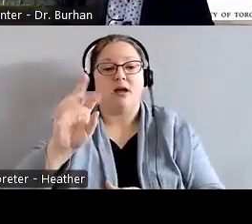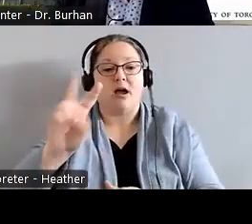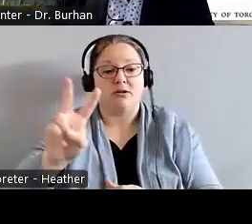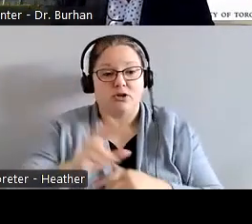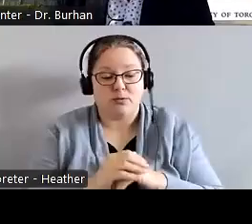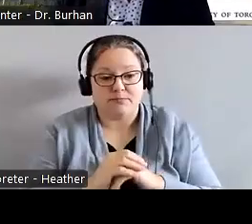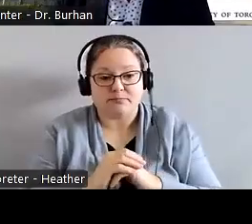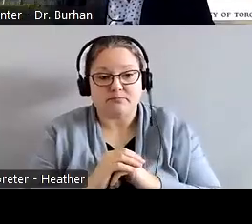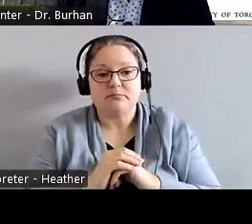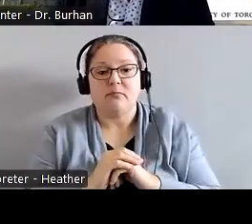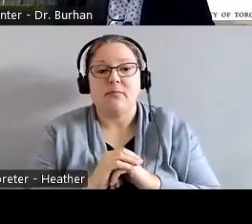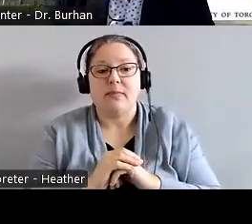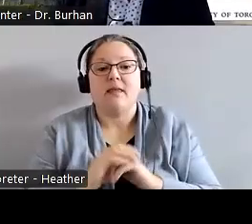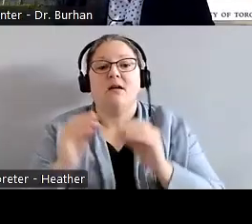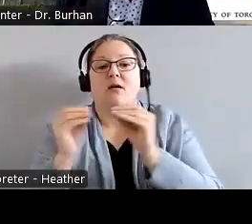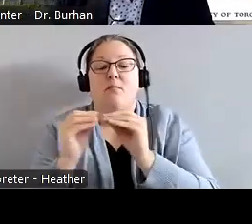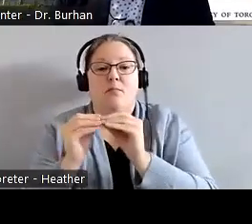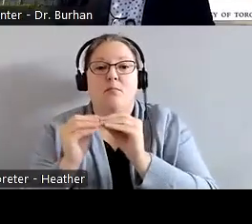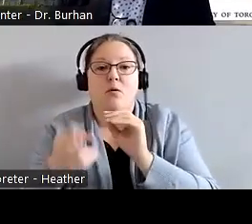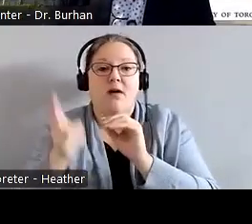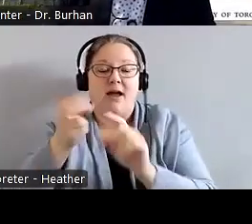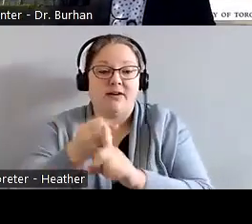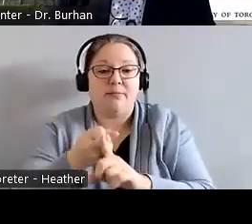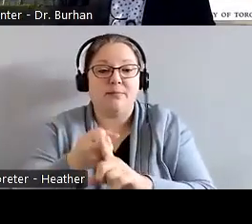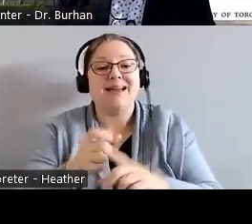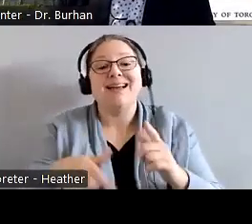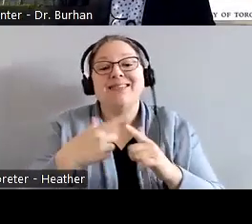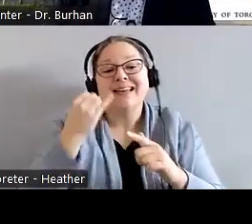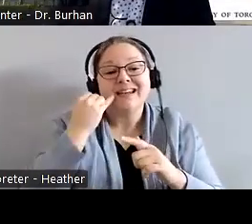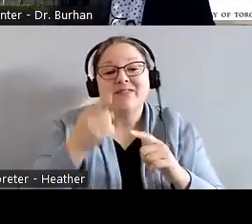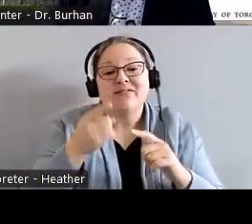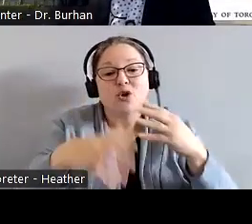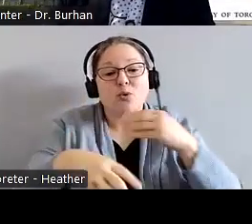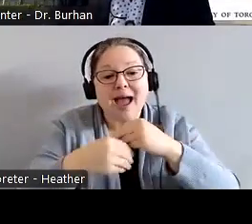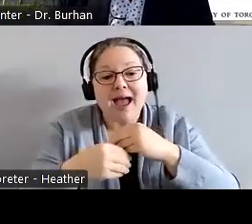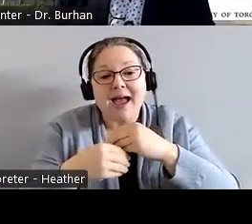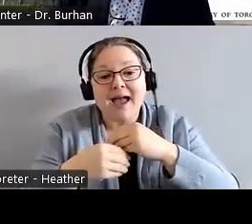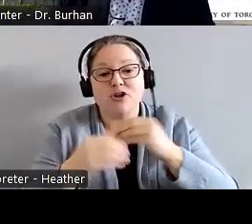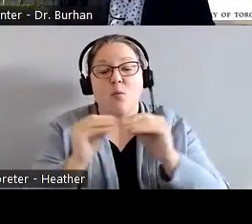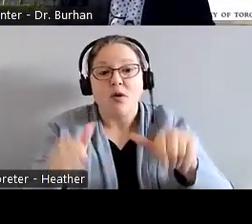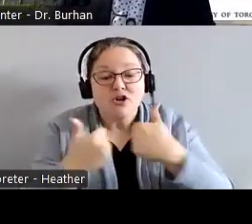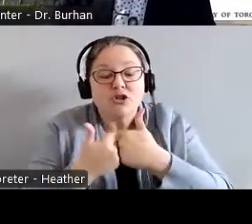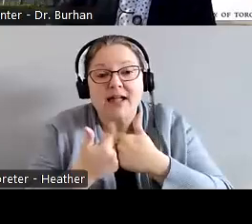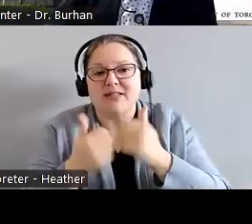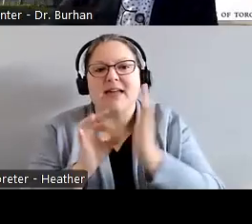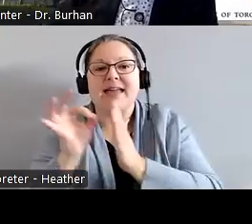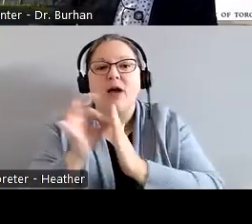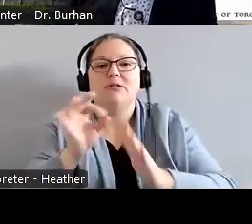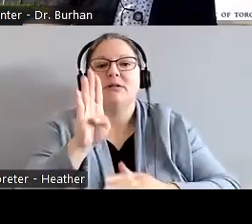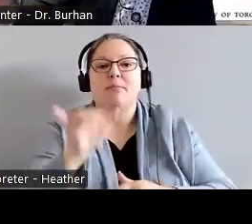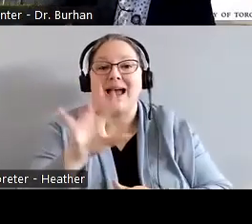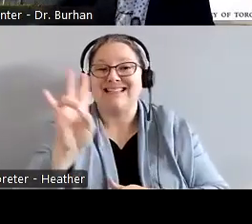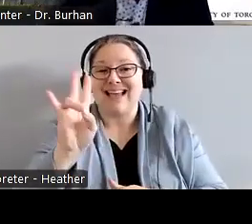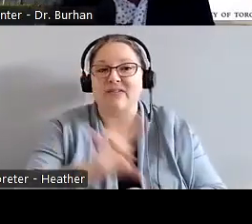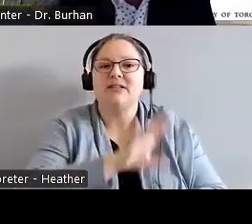with the higher effects at 92%. And then, if you add to it more challenge, such as counting by 7, then